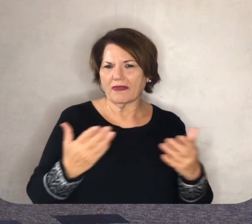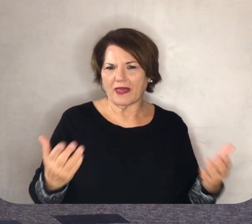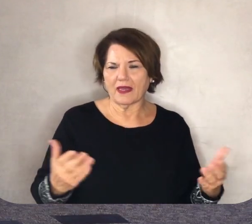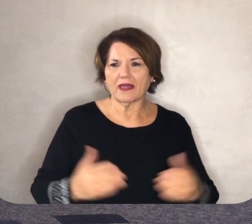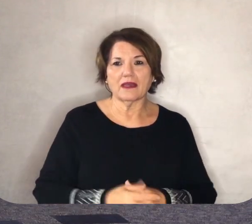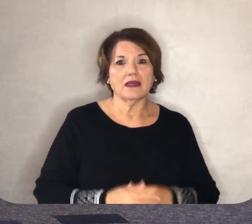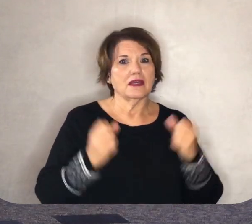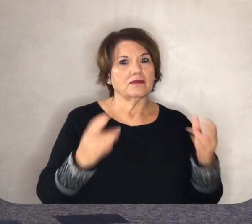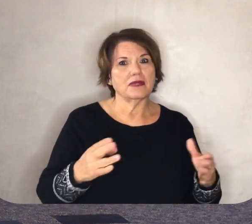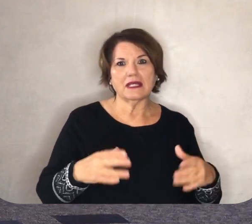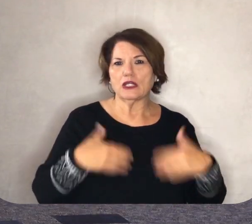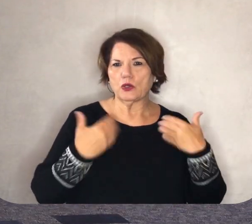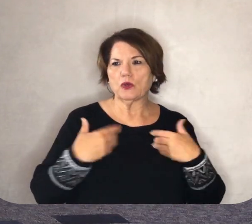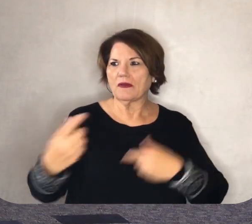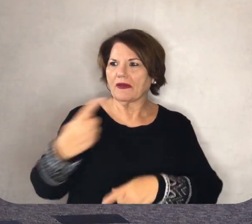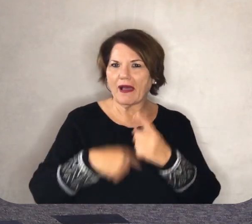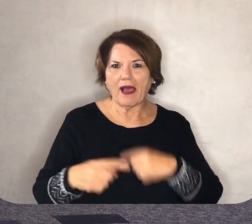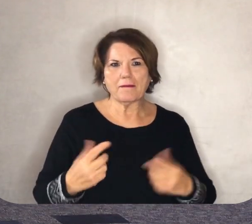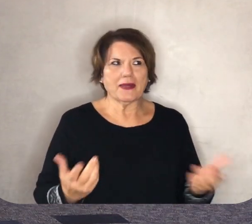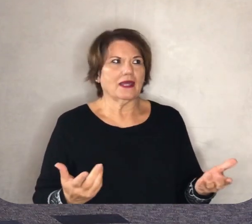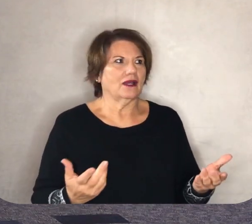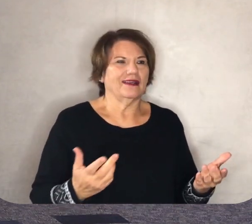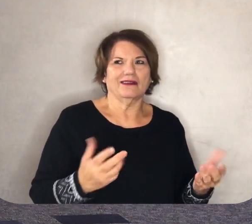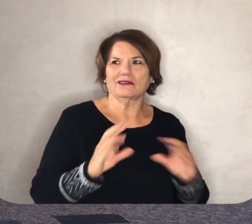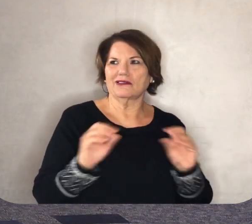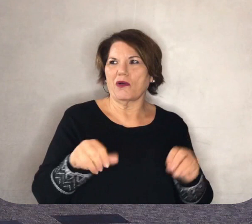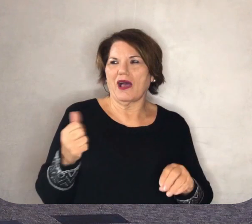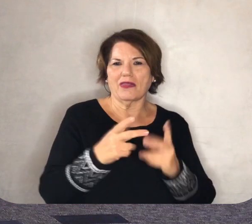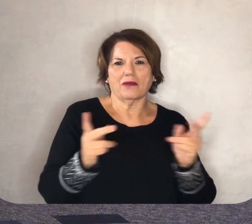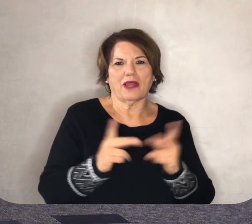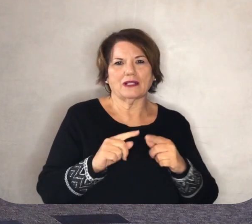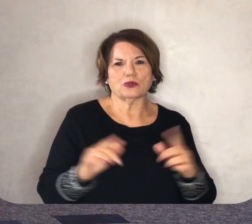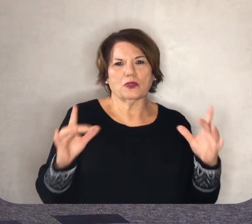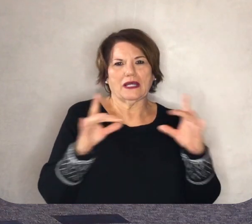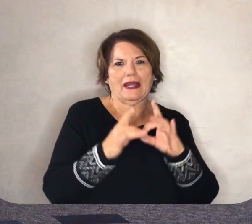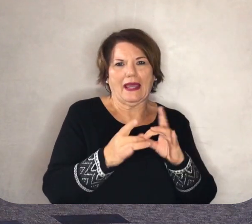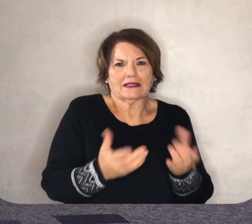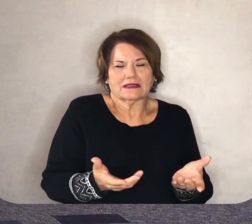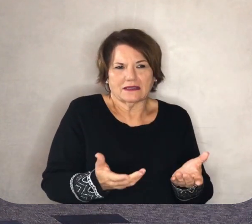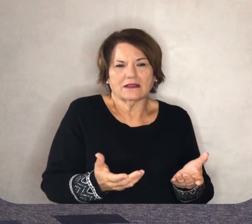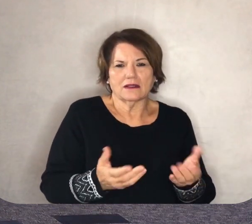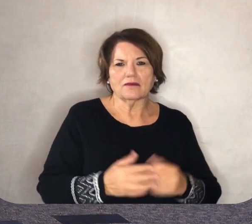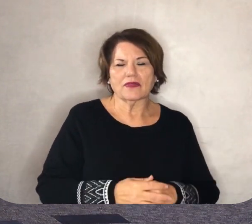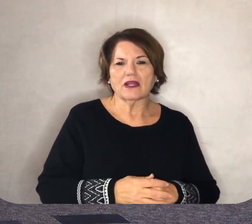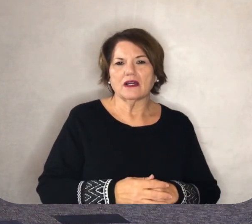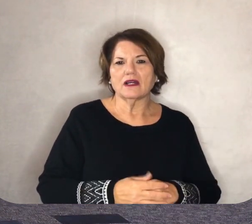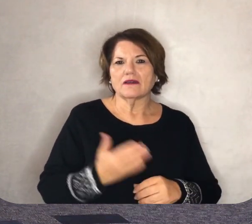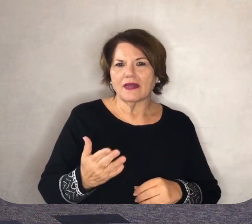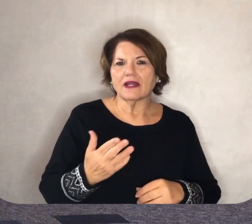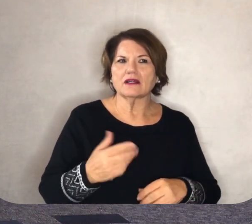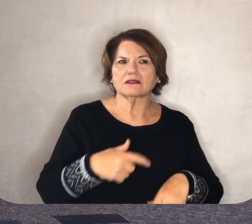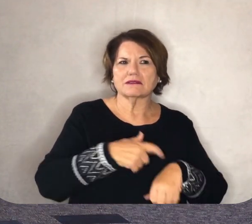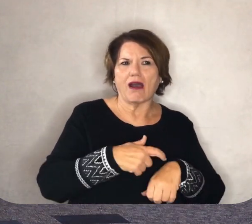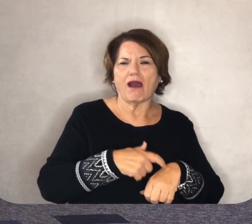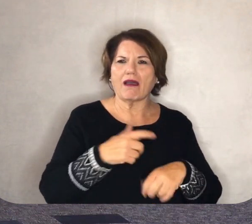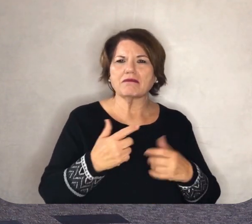there's so many kids coming right now because they just don't have anywhere else to connect. And you know, this is a season where I think everybody needs a little bit of